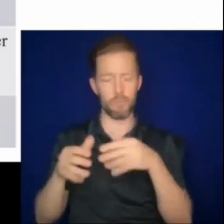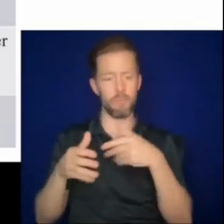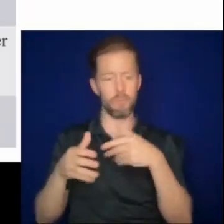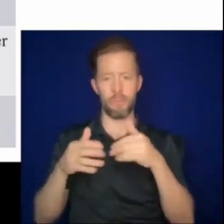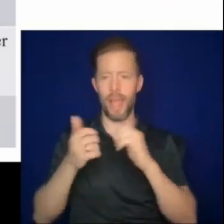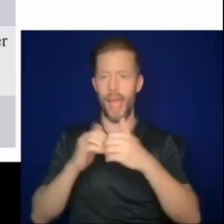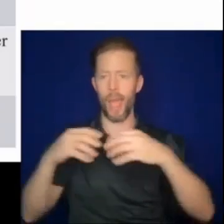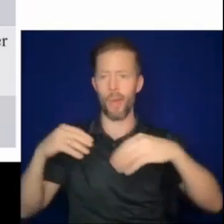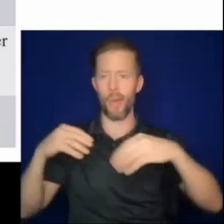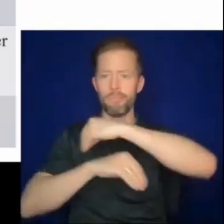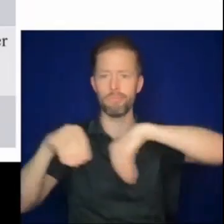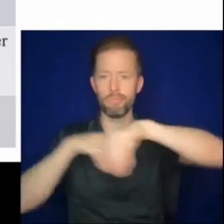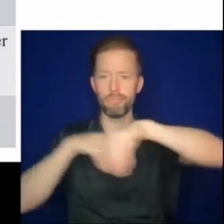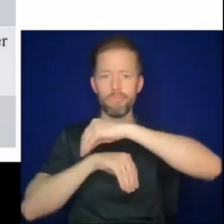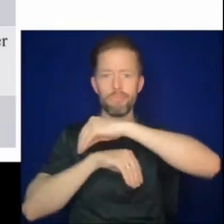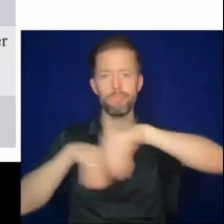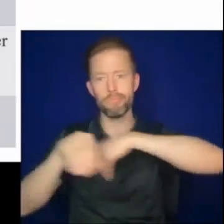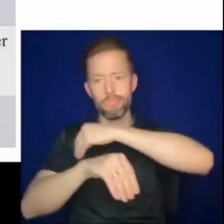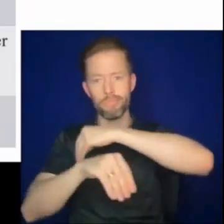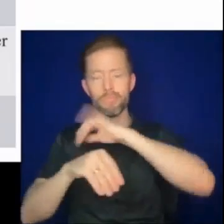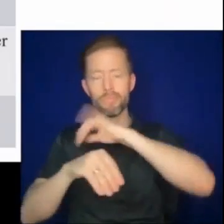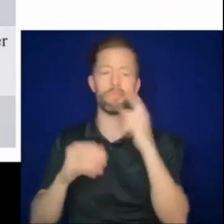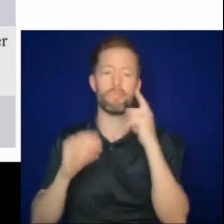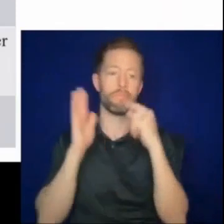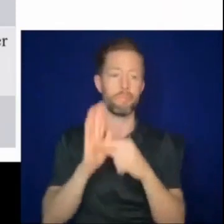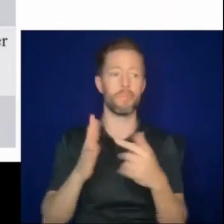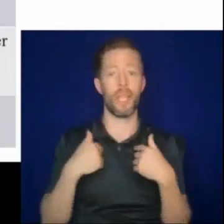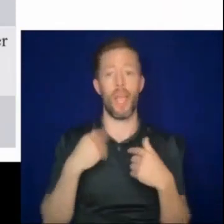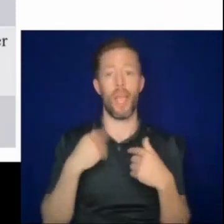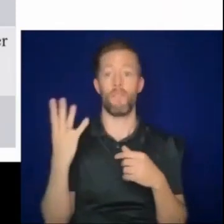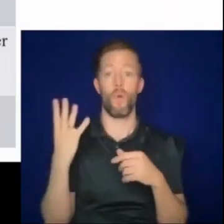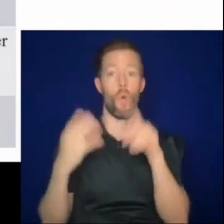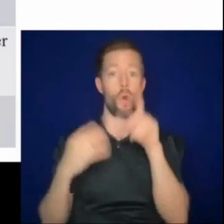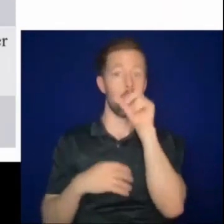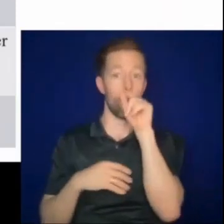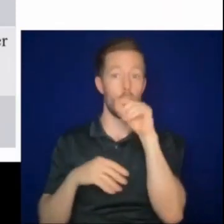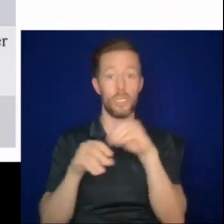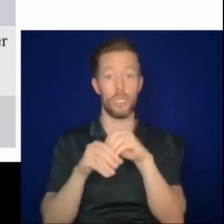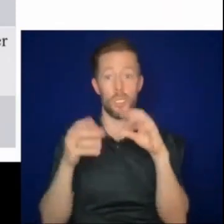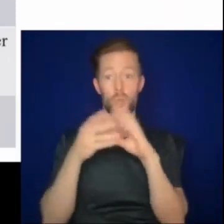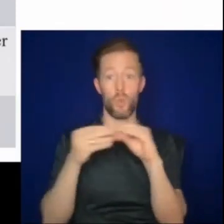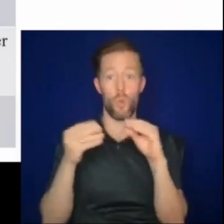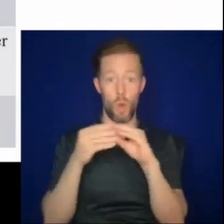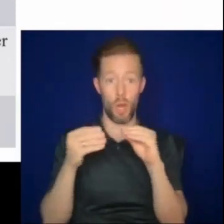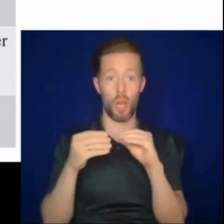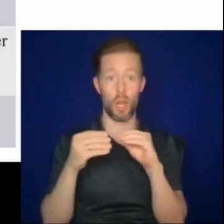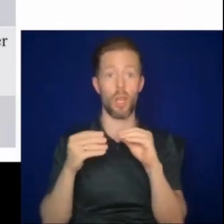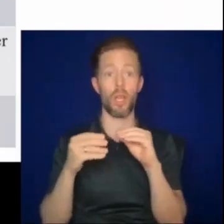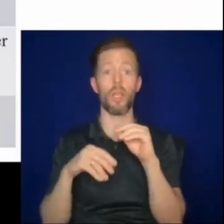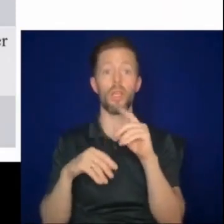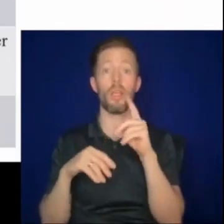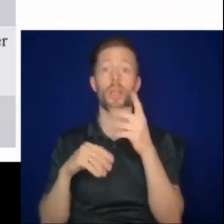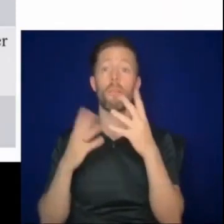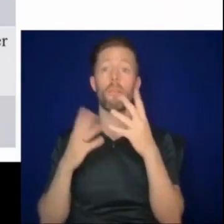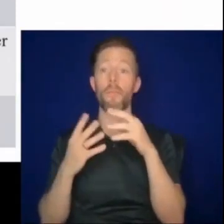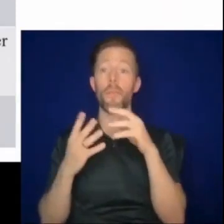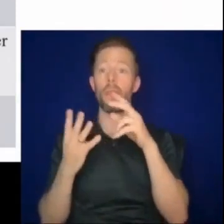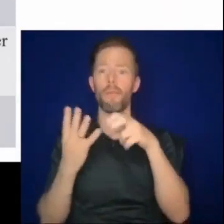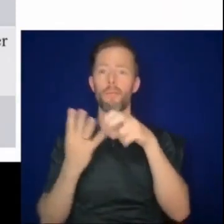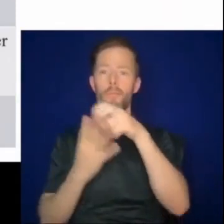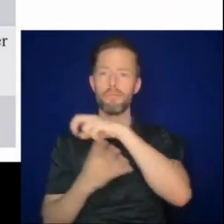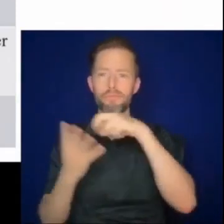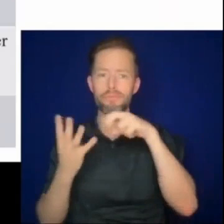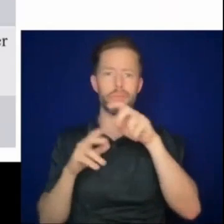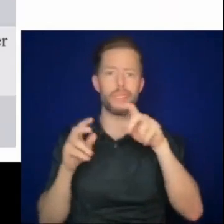regardless of how they're arranged. And so this could be like maybe there's 4 birds in your story. And as they keep going from page to